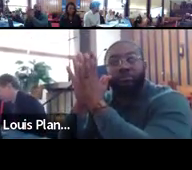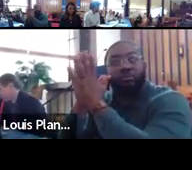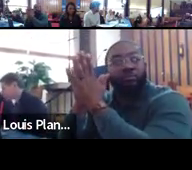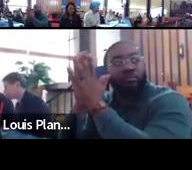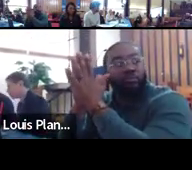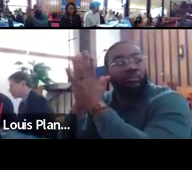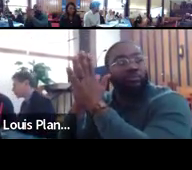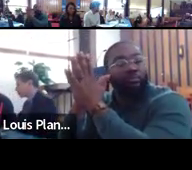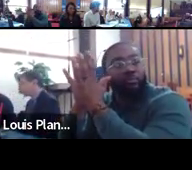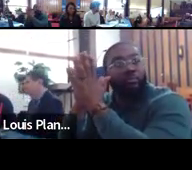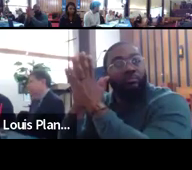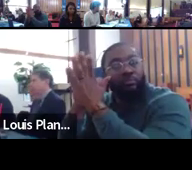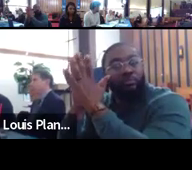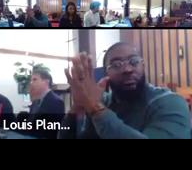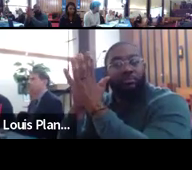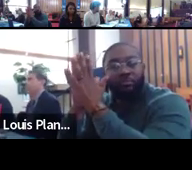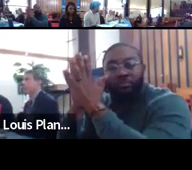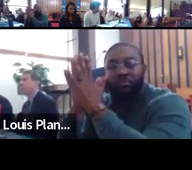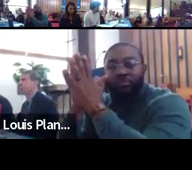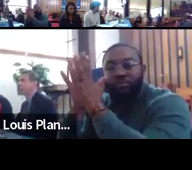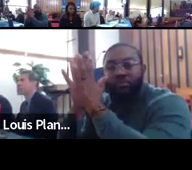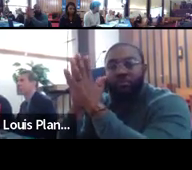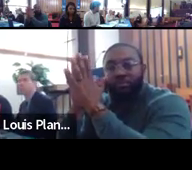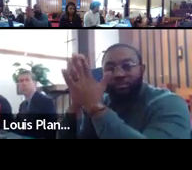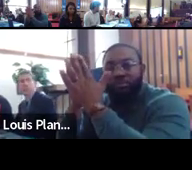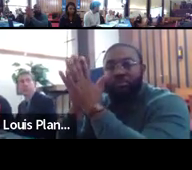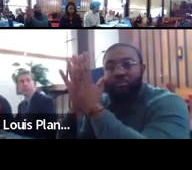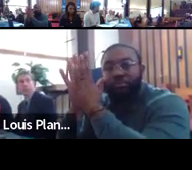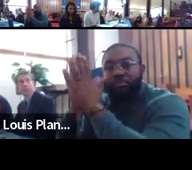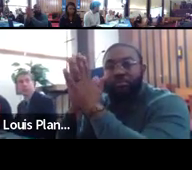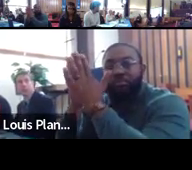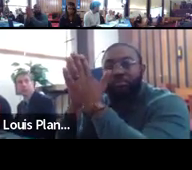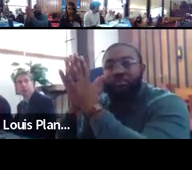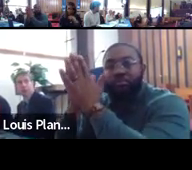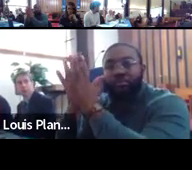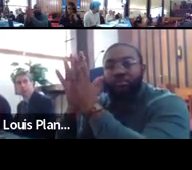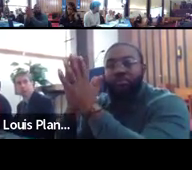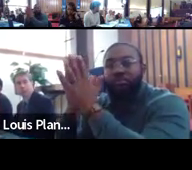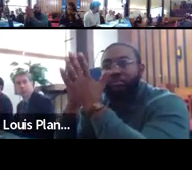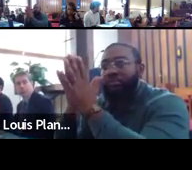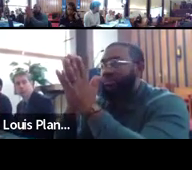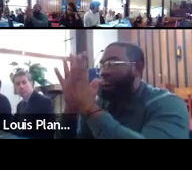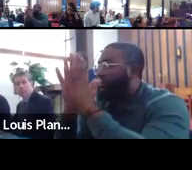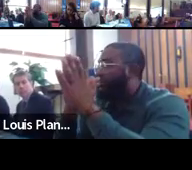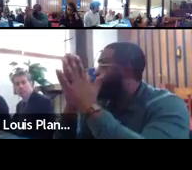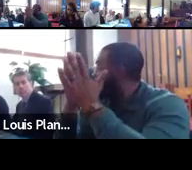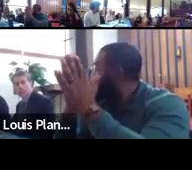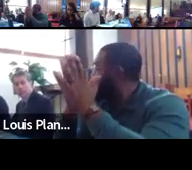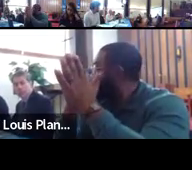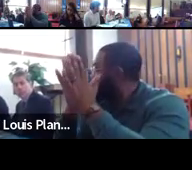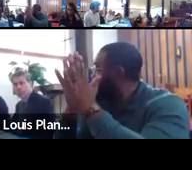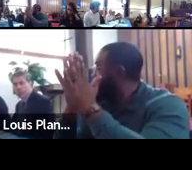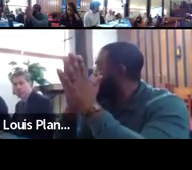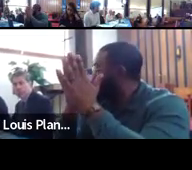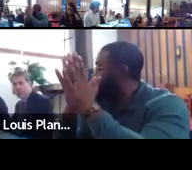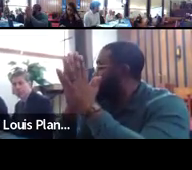result. And so people who wanted maybe to have been involved and weren't are involved that way. So staff